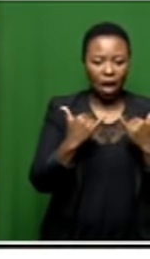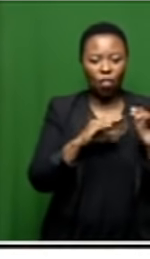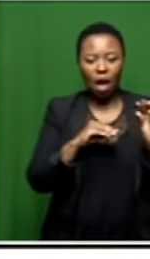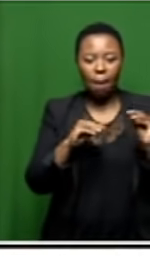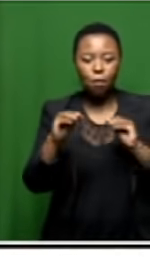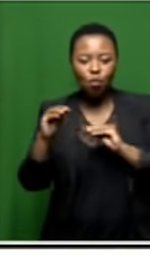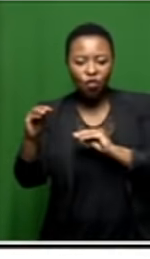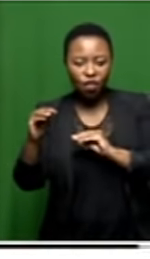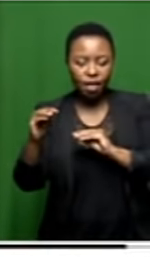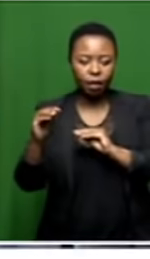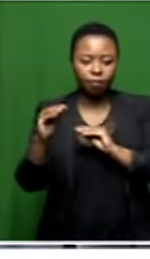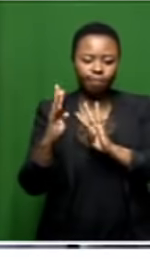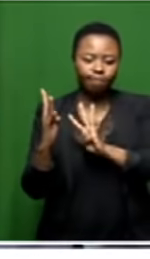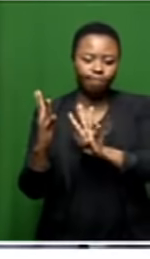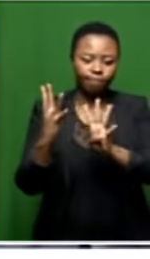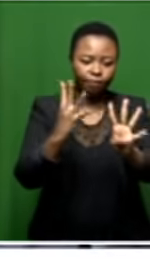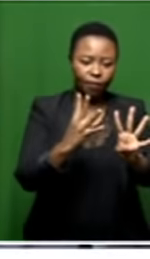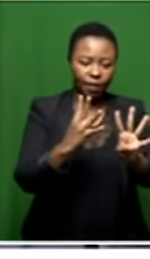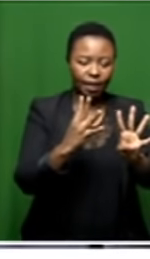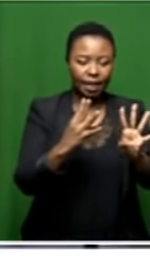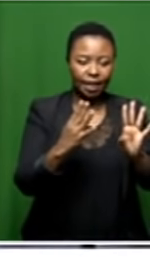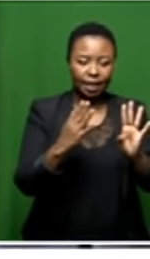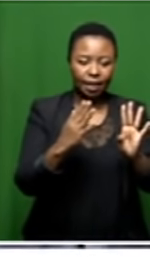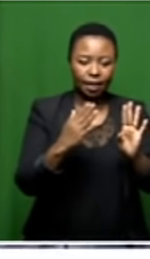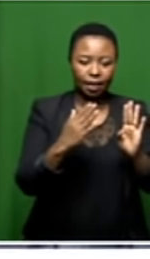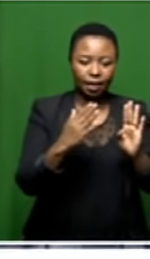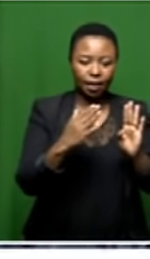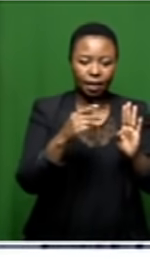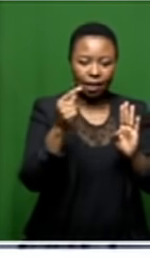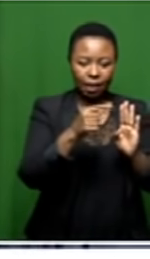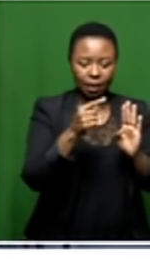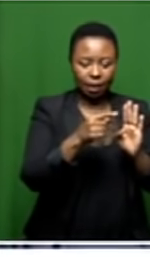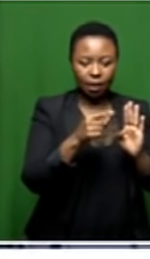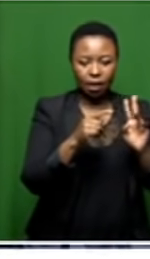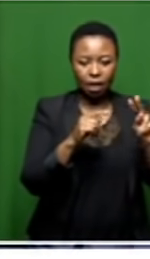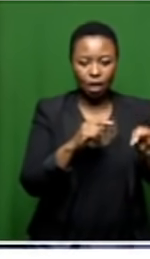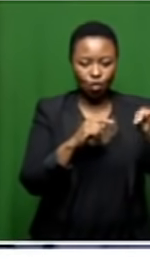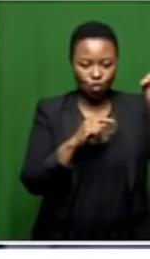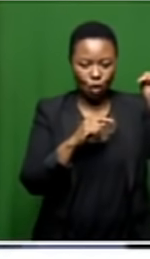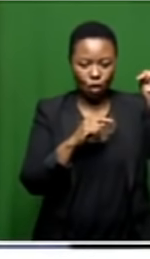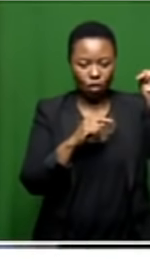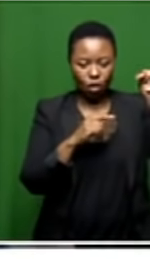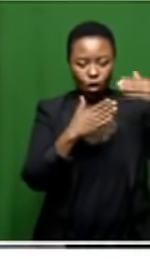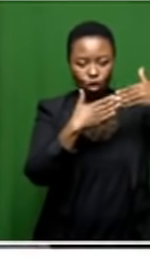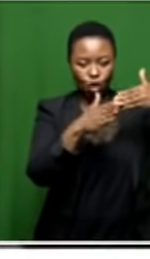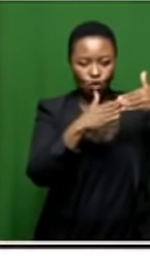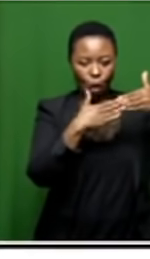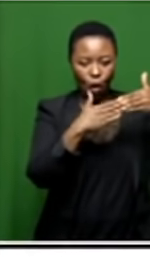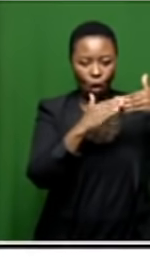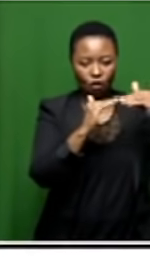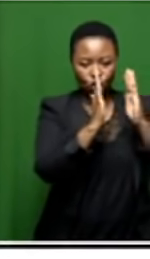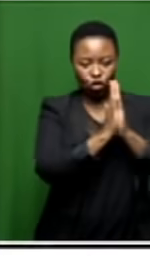move towards the entrance, which is the north door of the